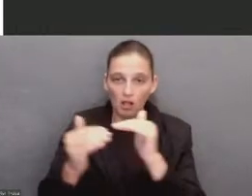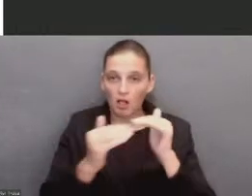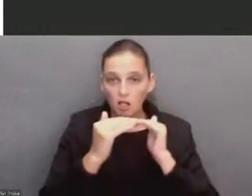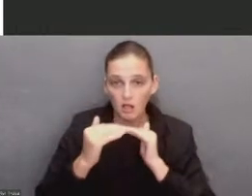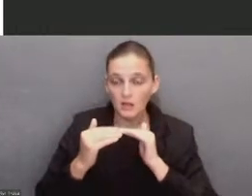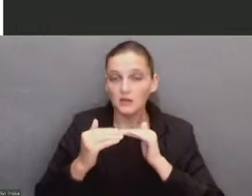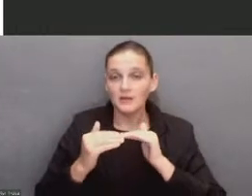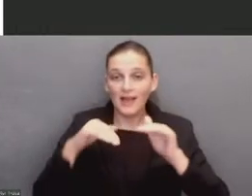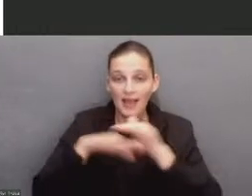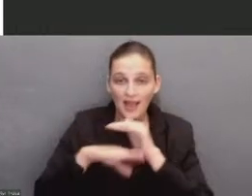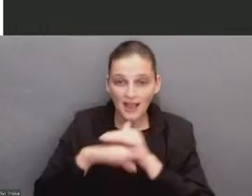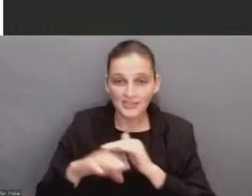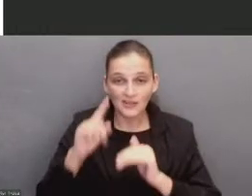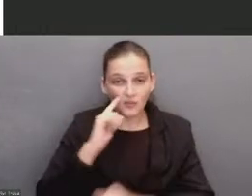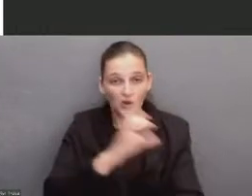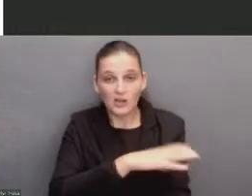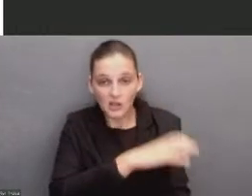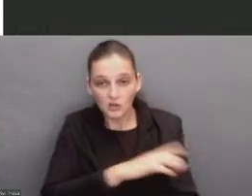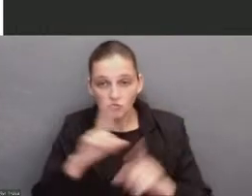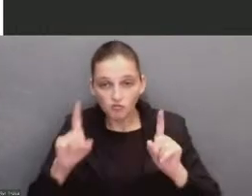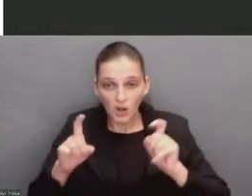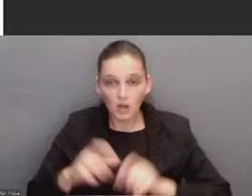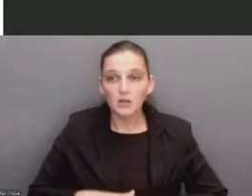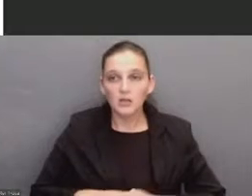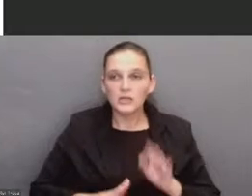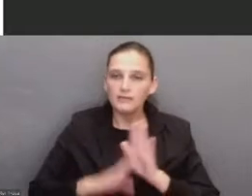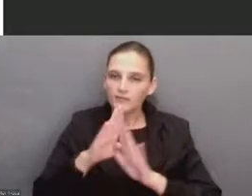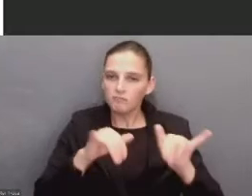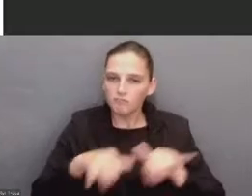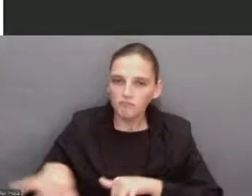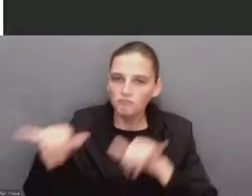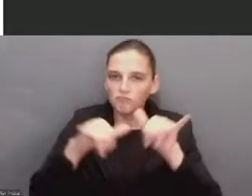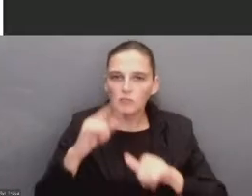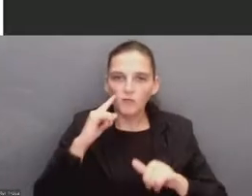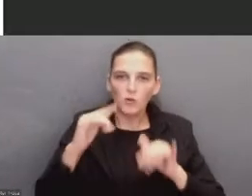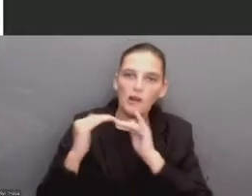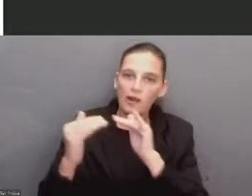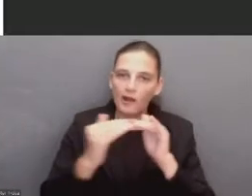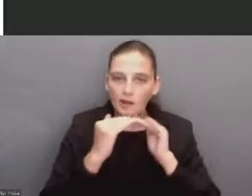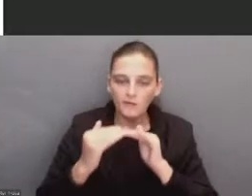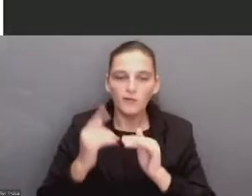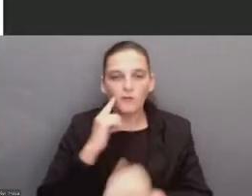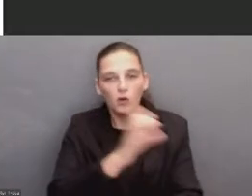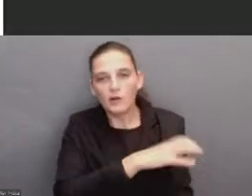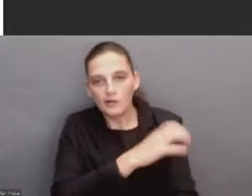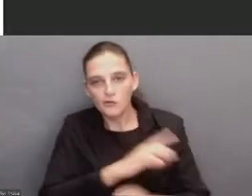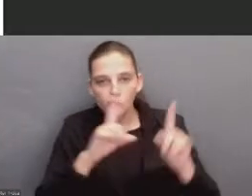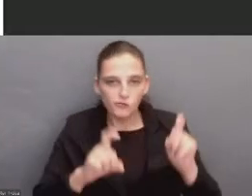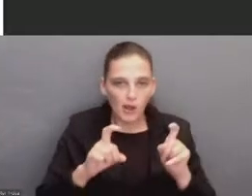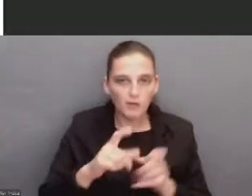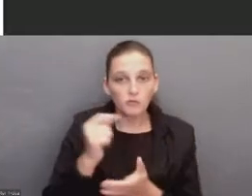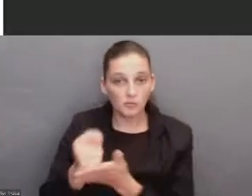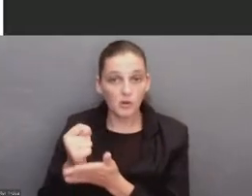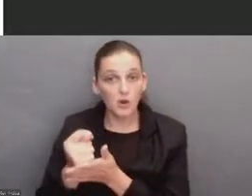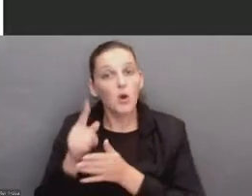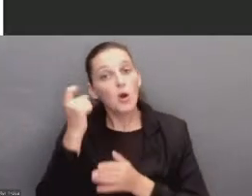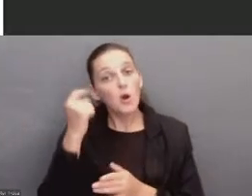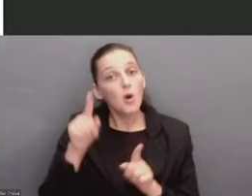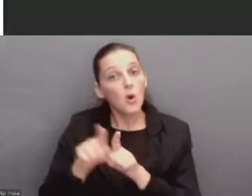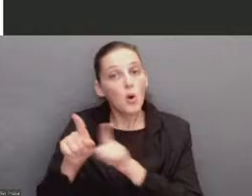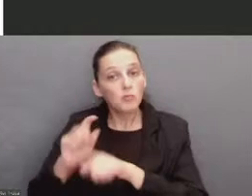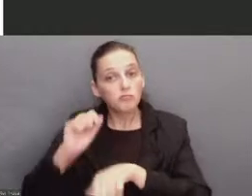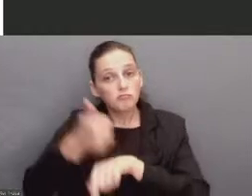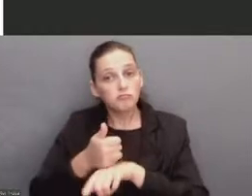trials, developing standards for equity in clinical trials and treatments, and also including enrollment targets that are